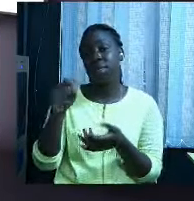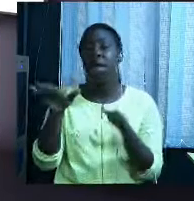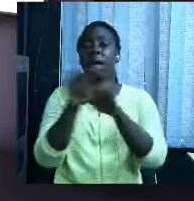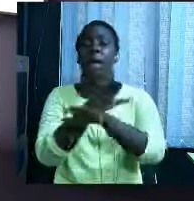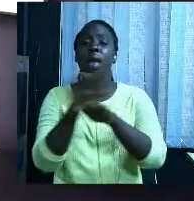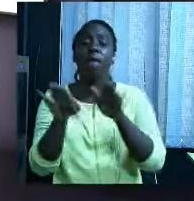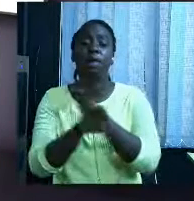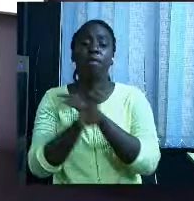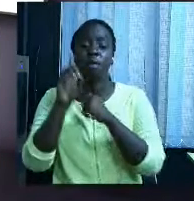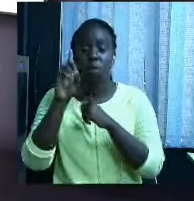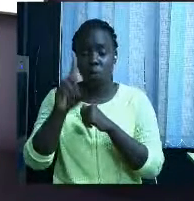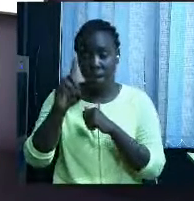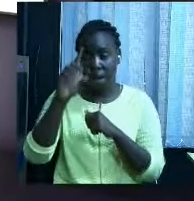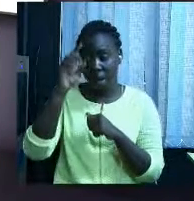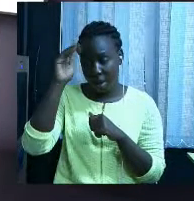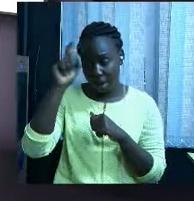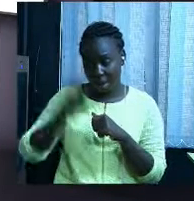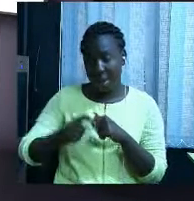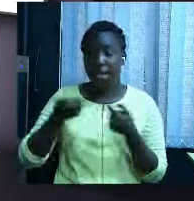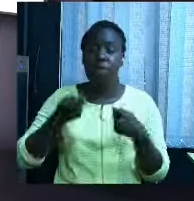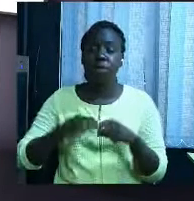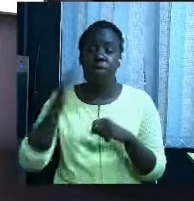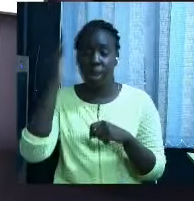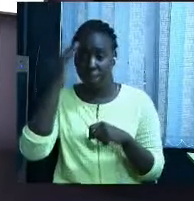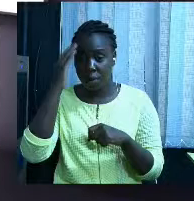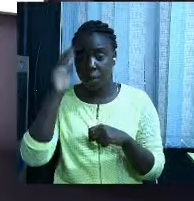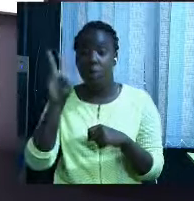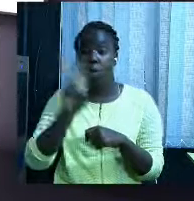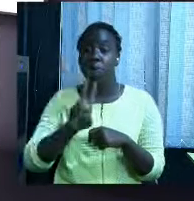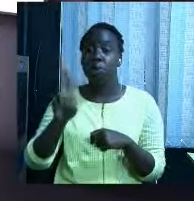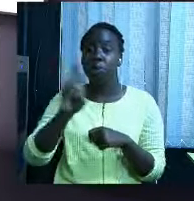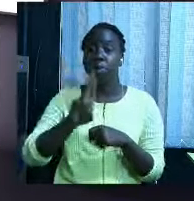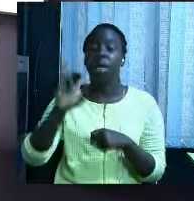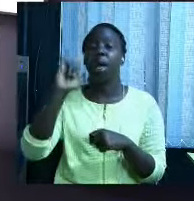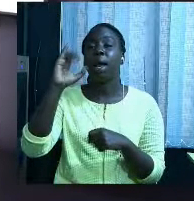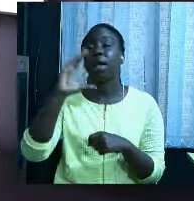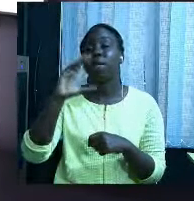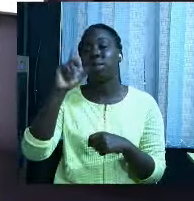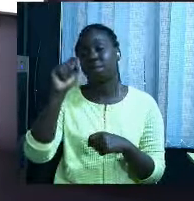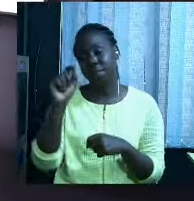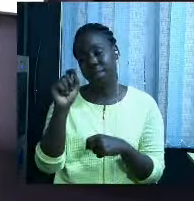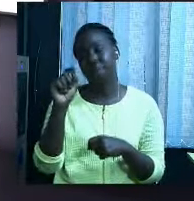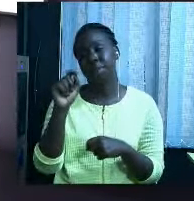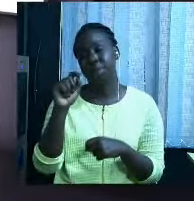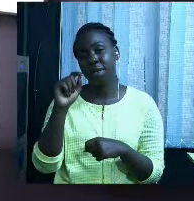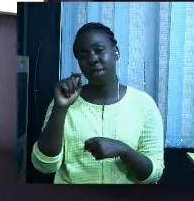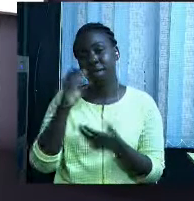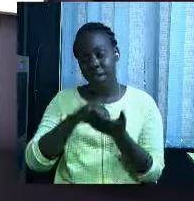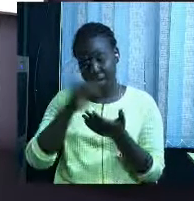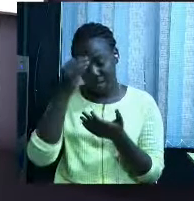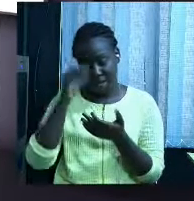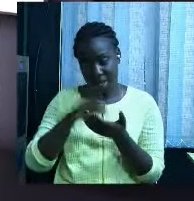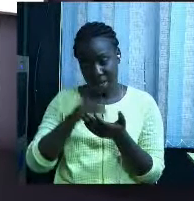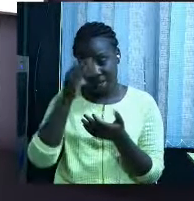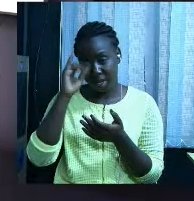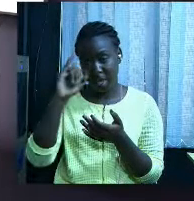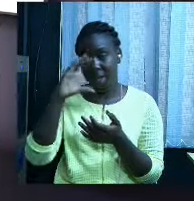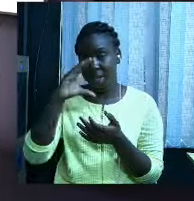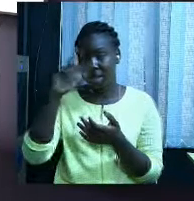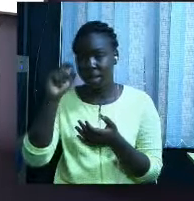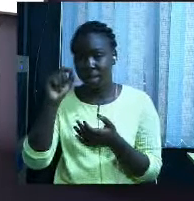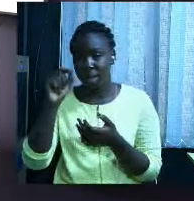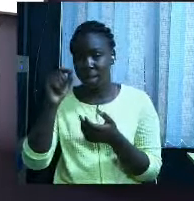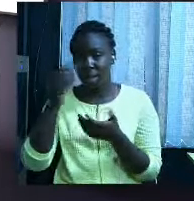online. And of course, as Mr. Paul has rightfully said, there is some efforts for persons